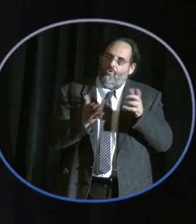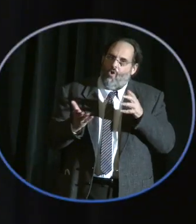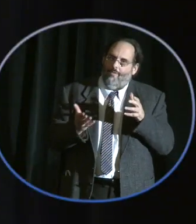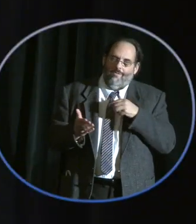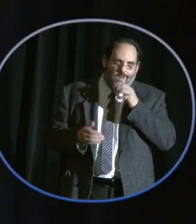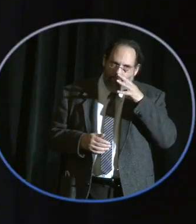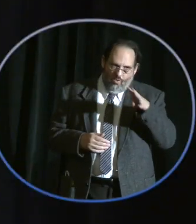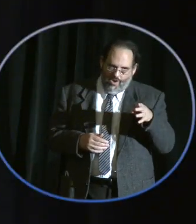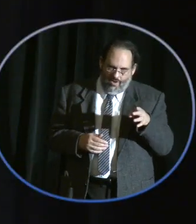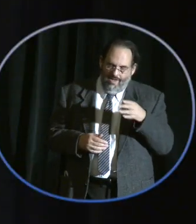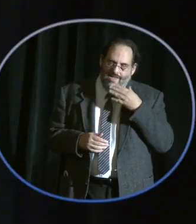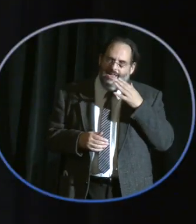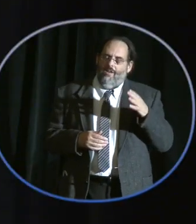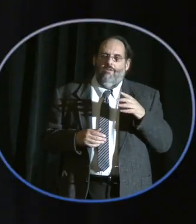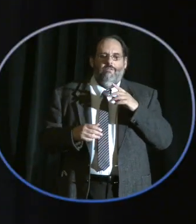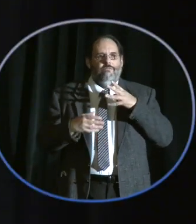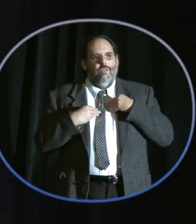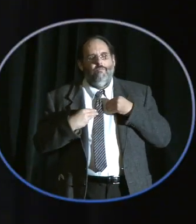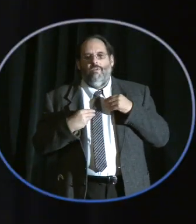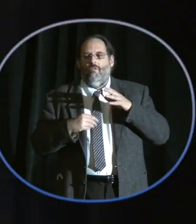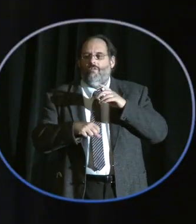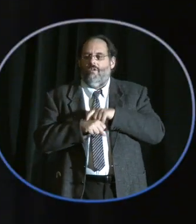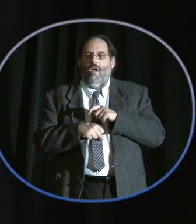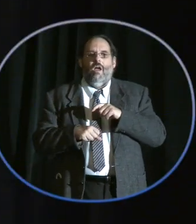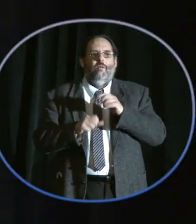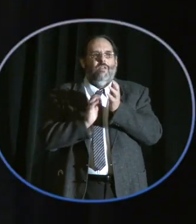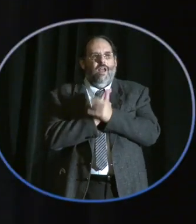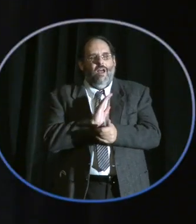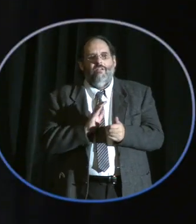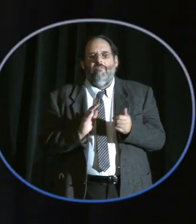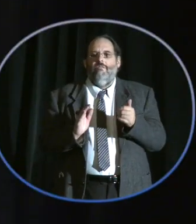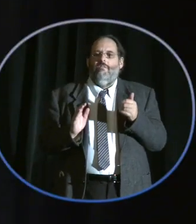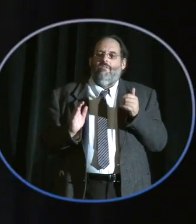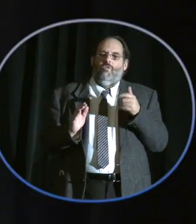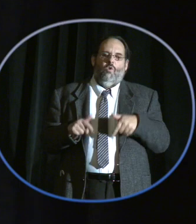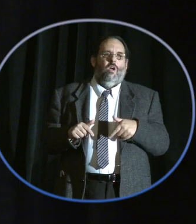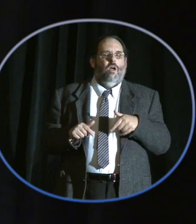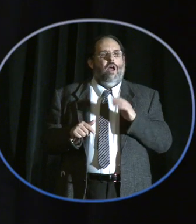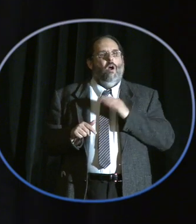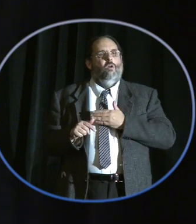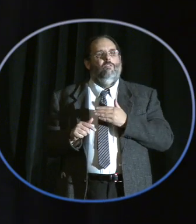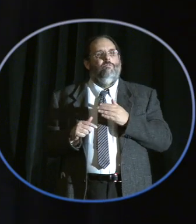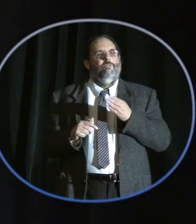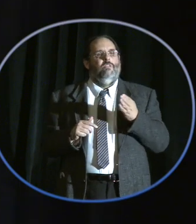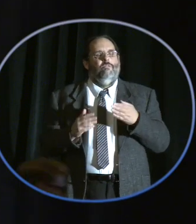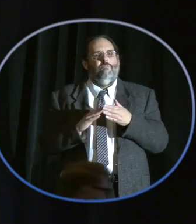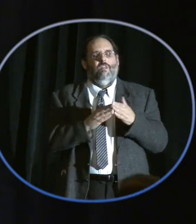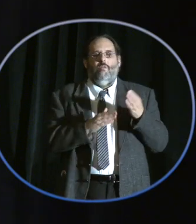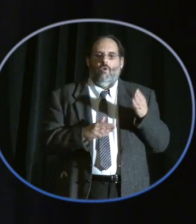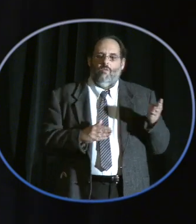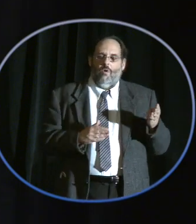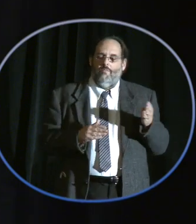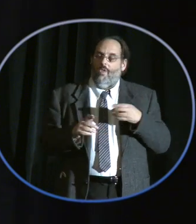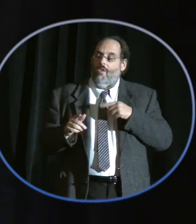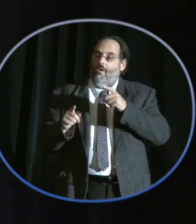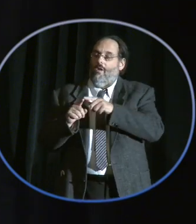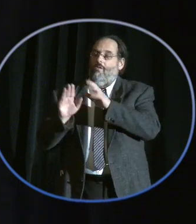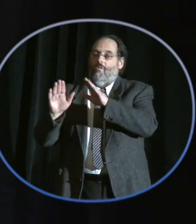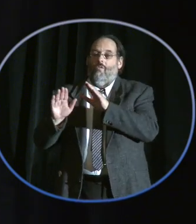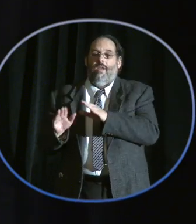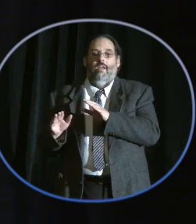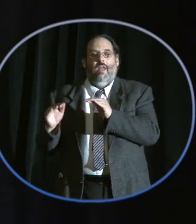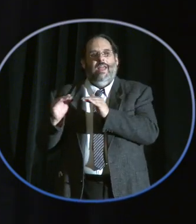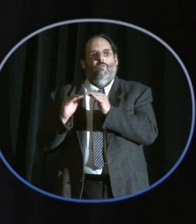you for devoting your time, talents, and expertise to the residents of Baltimore. We also recognize the